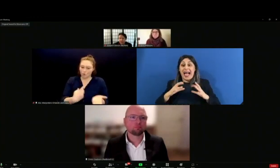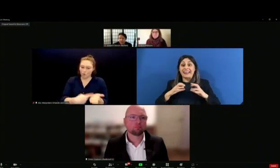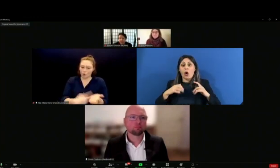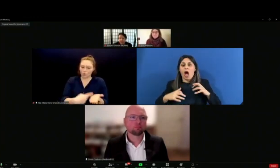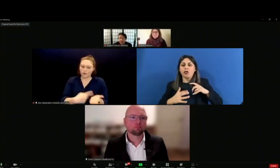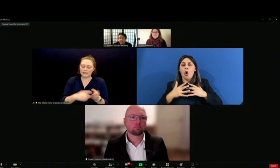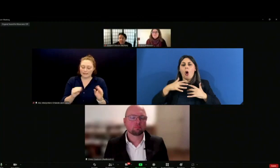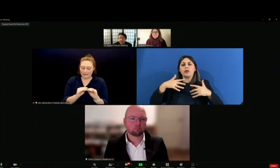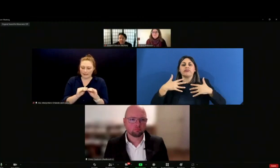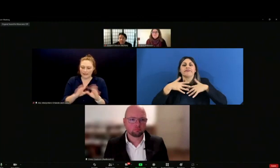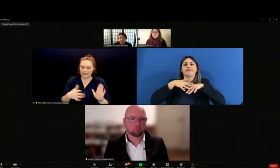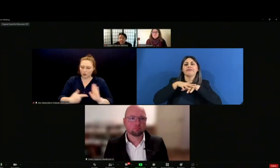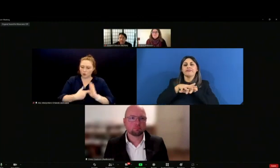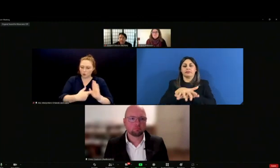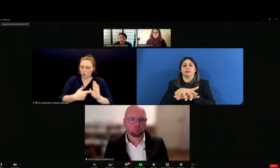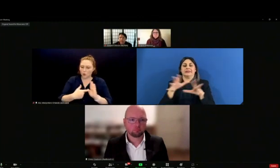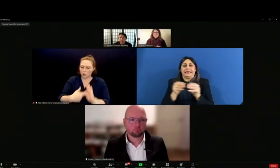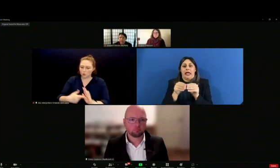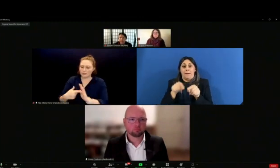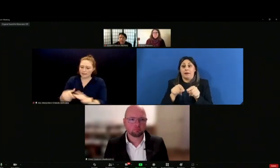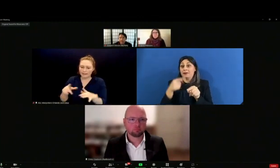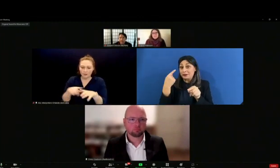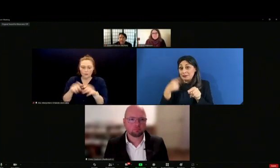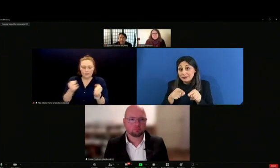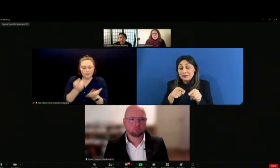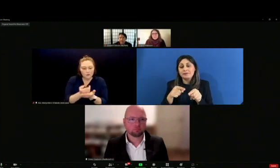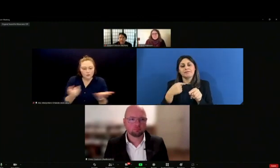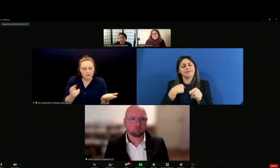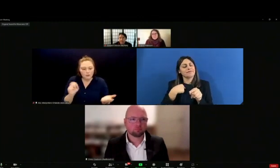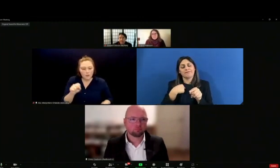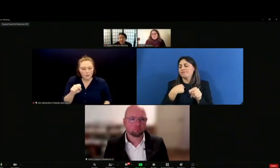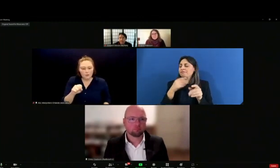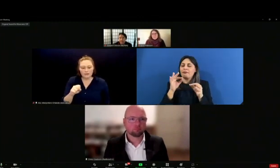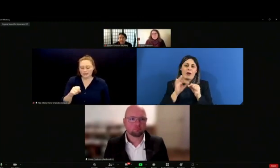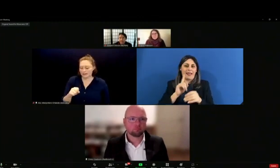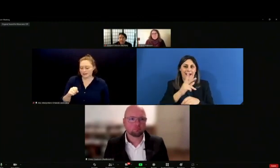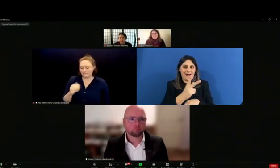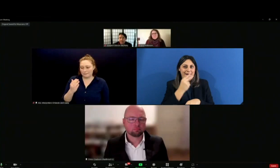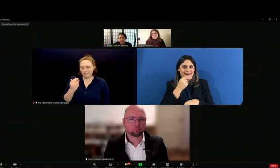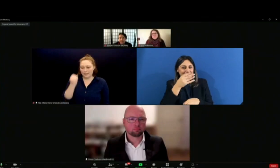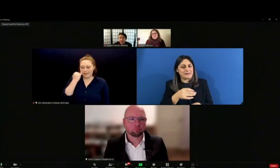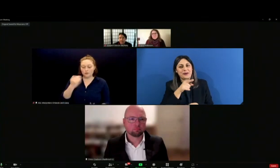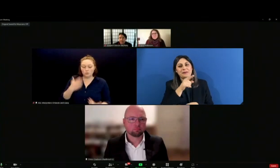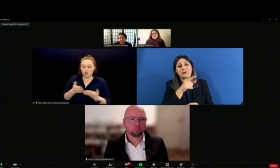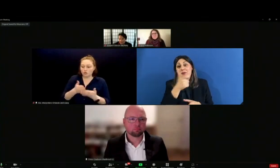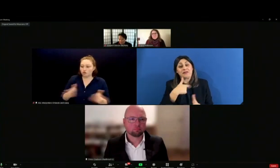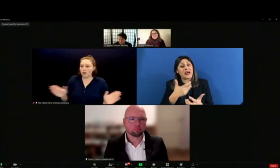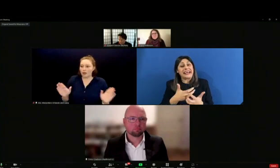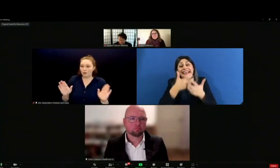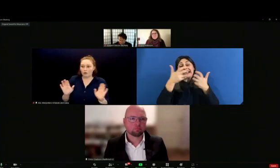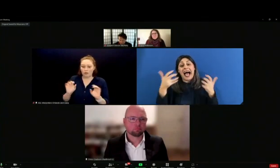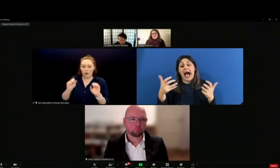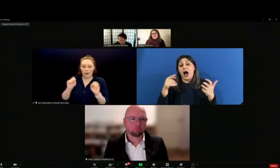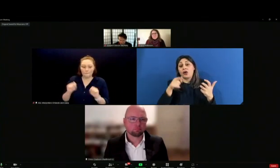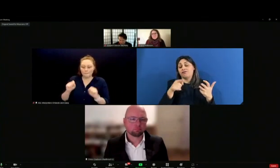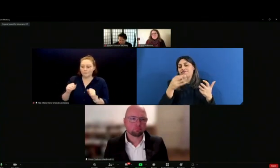clear indication that it is a linguistic resource, that it is a general affordance that has evolved and optimized in